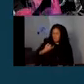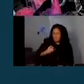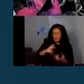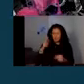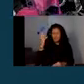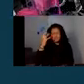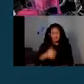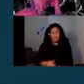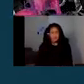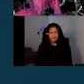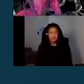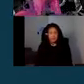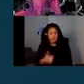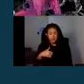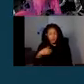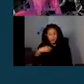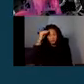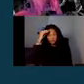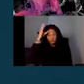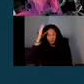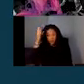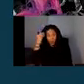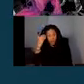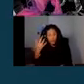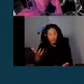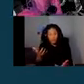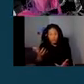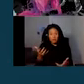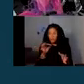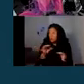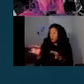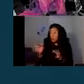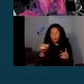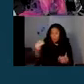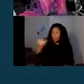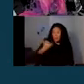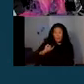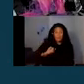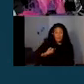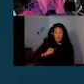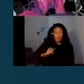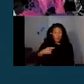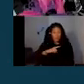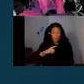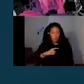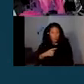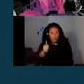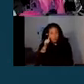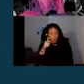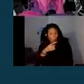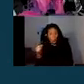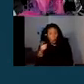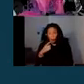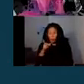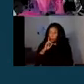mistakes. I am not versed in learning. Nobody, I hope, will blame me for it, since it is sufficiently known